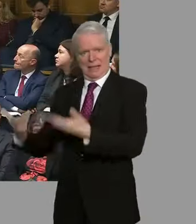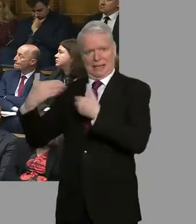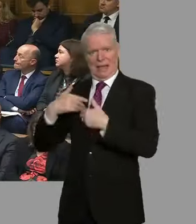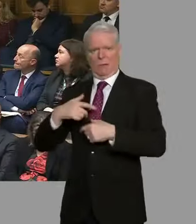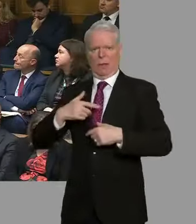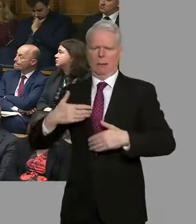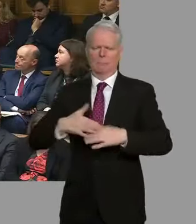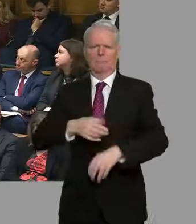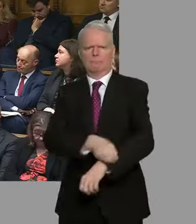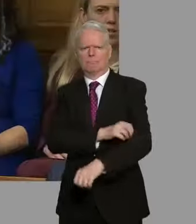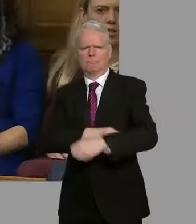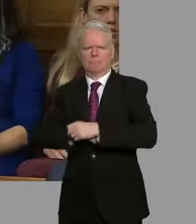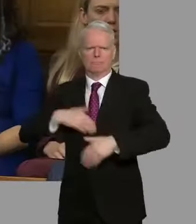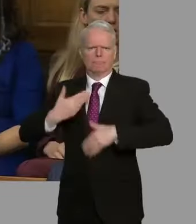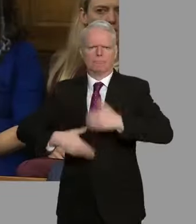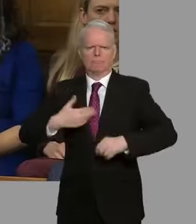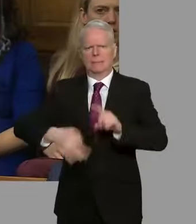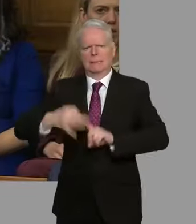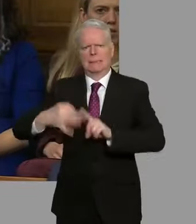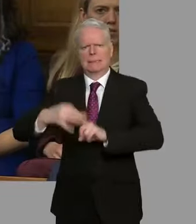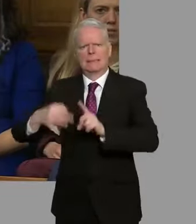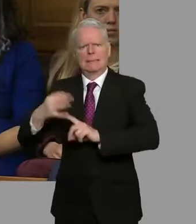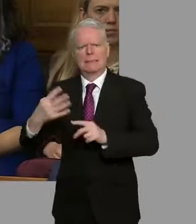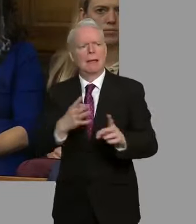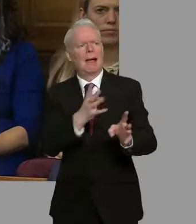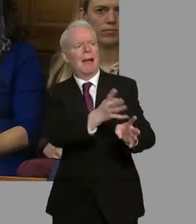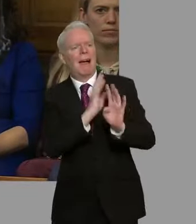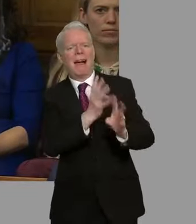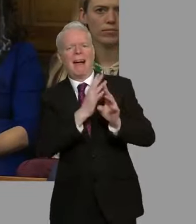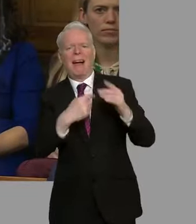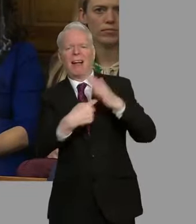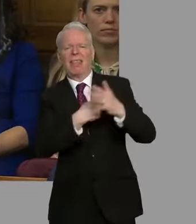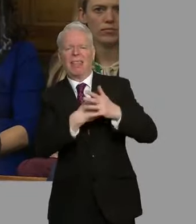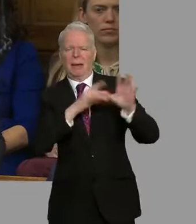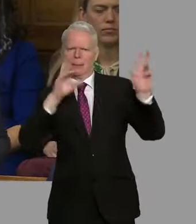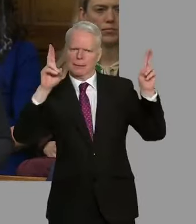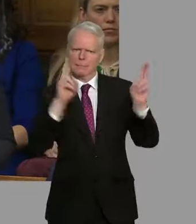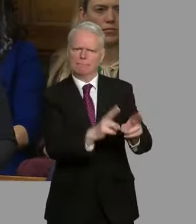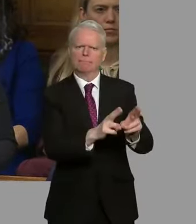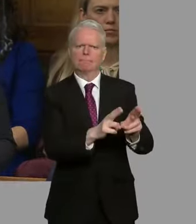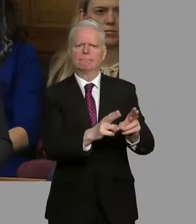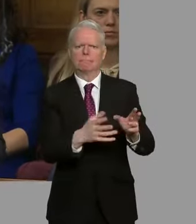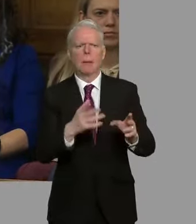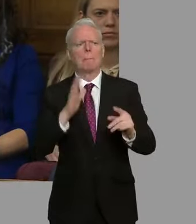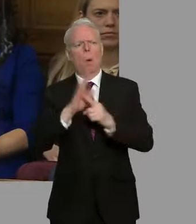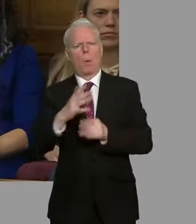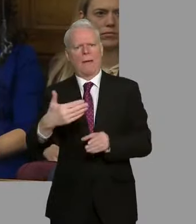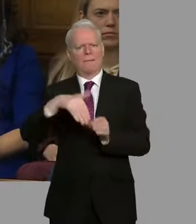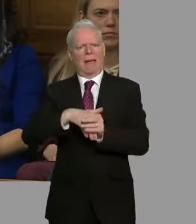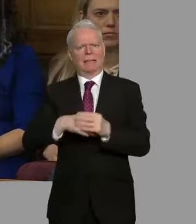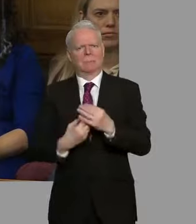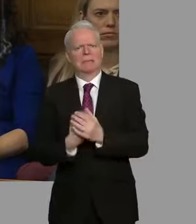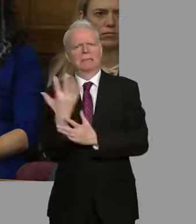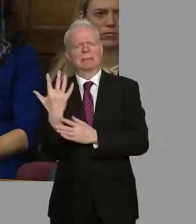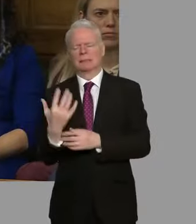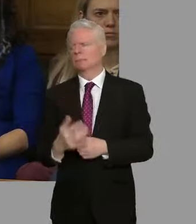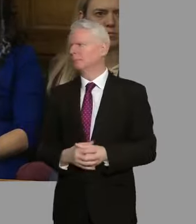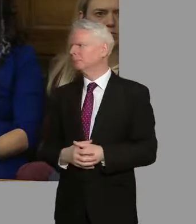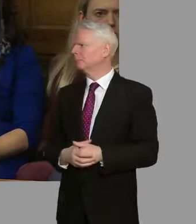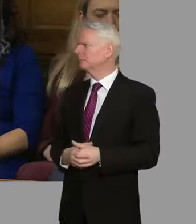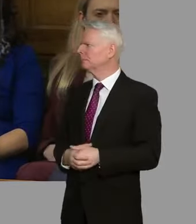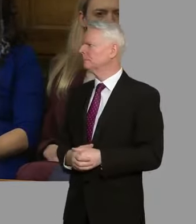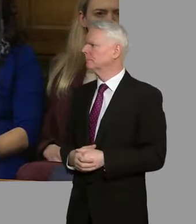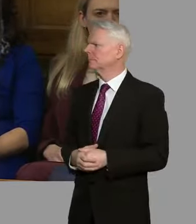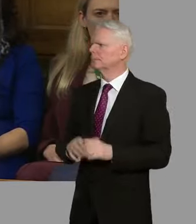routine dental checkups and treatment is often unavailable in local communities. In my constituency, we've had a dedicated space for